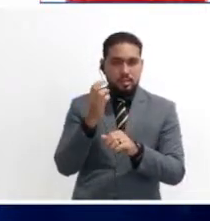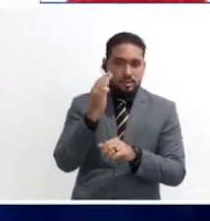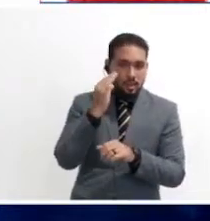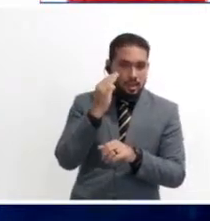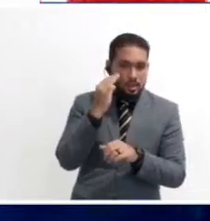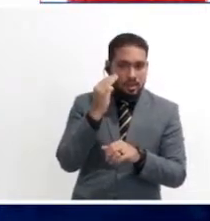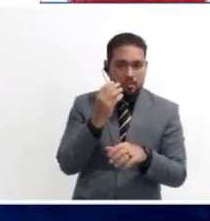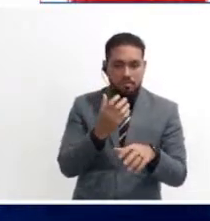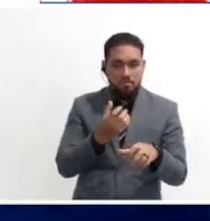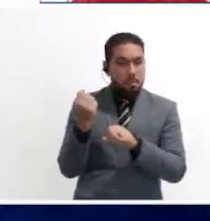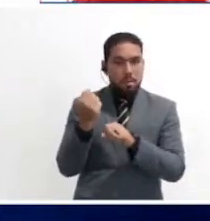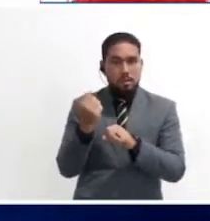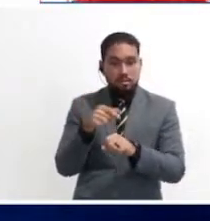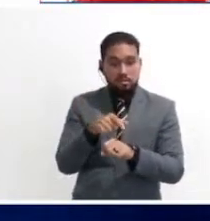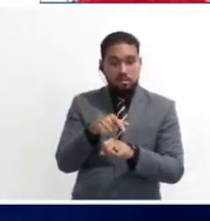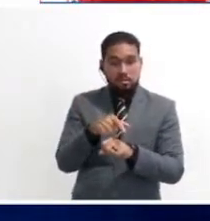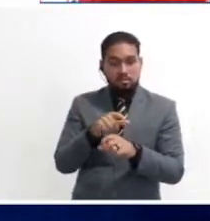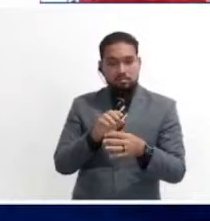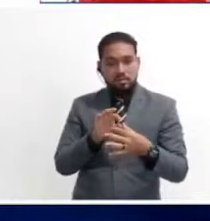interposers. And